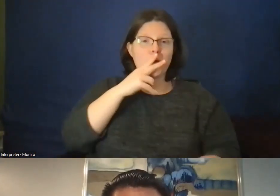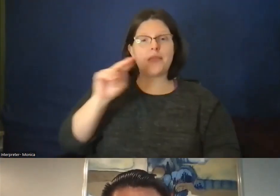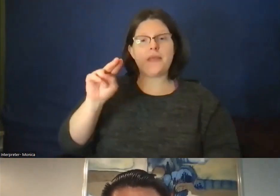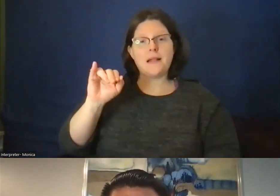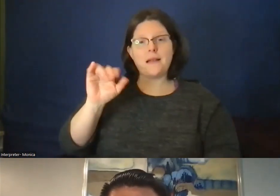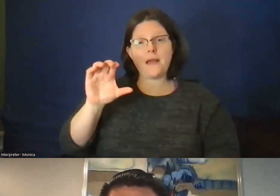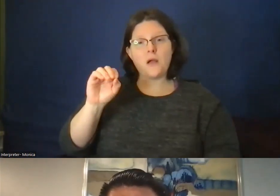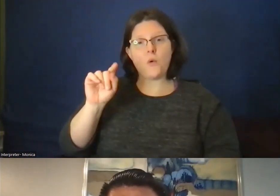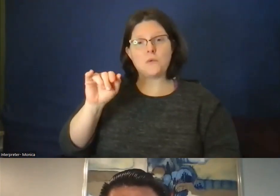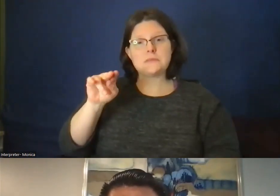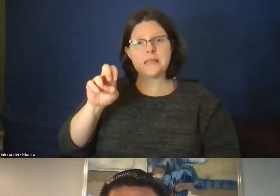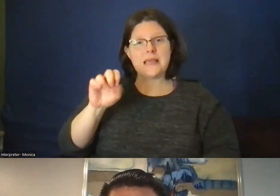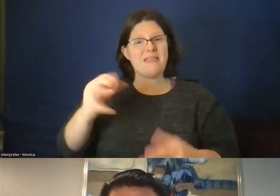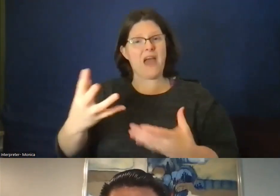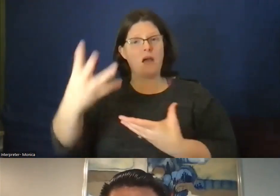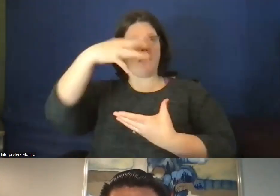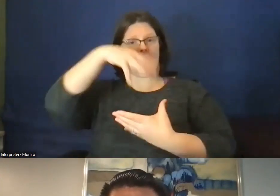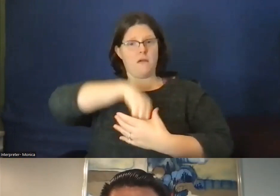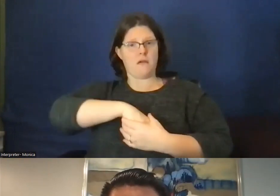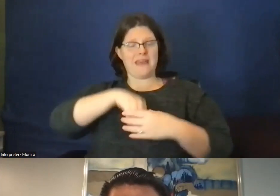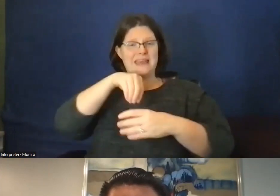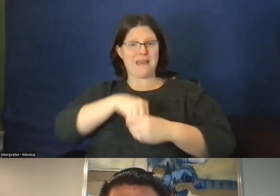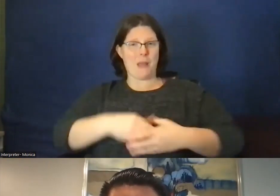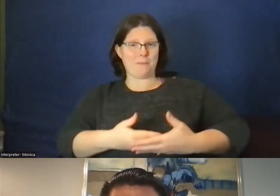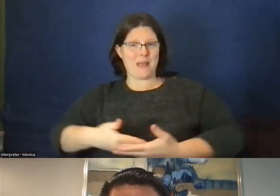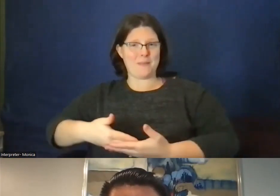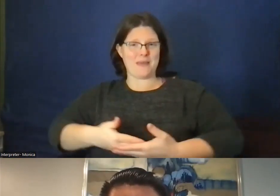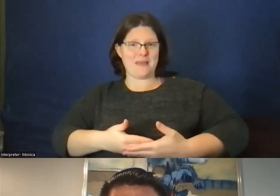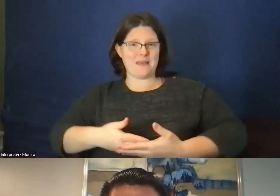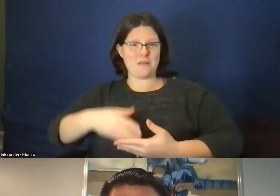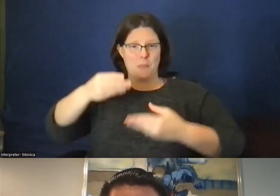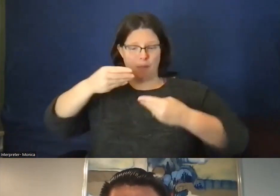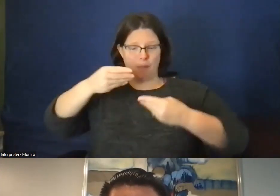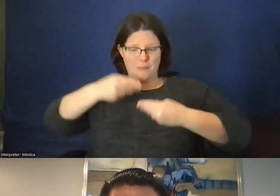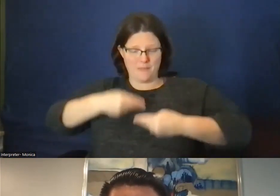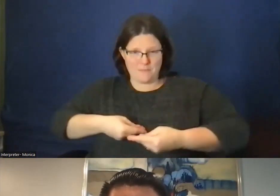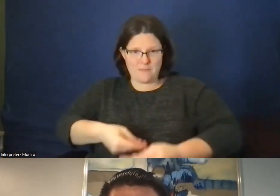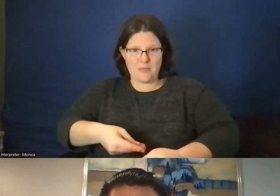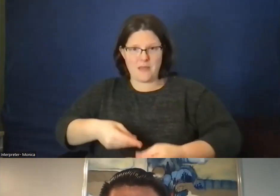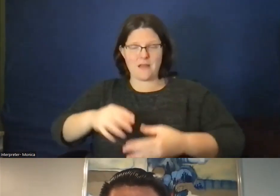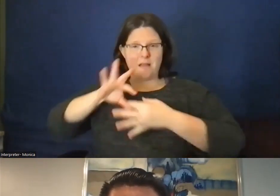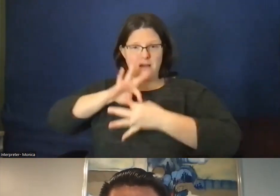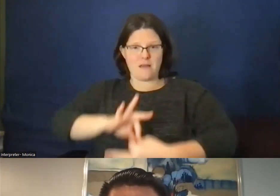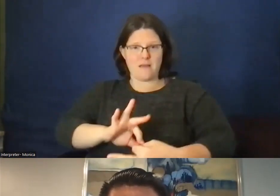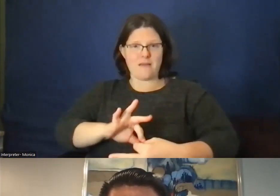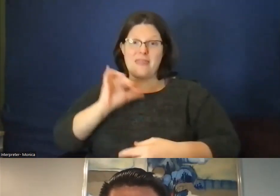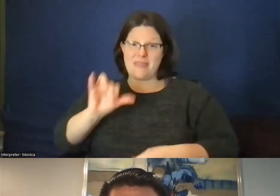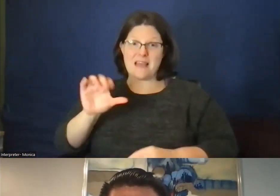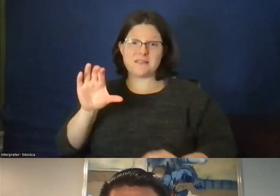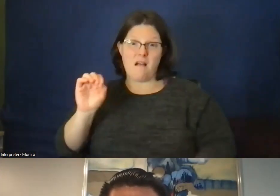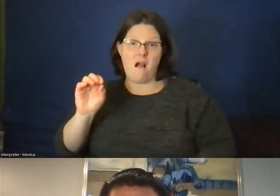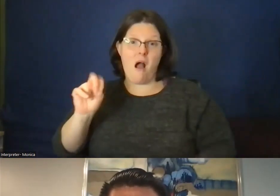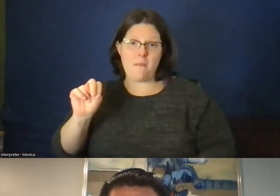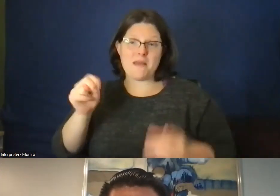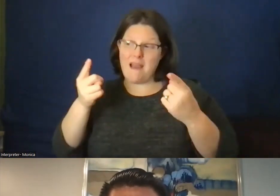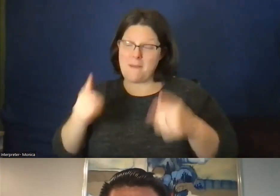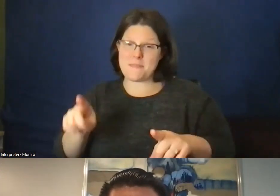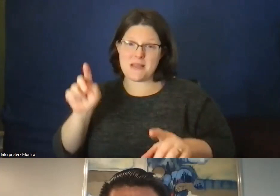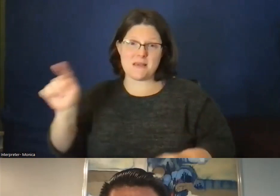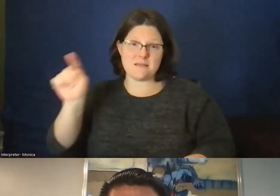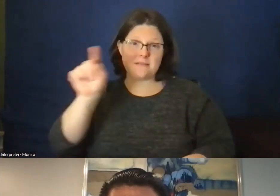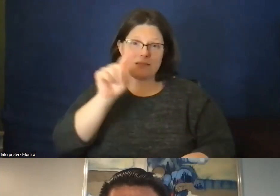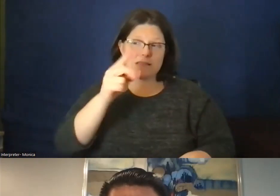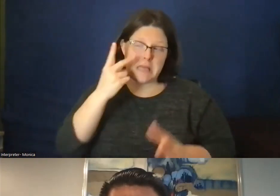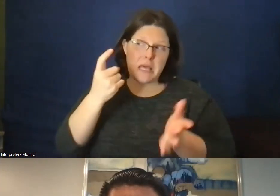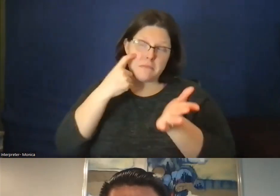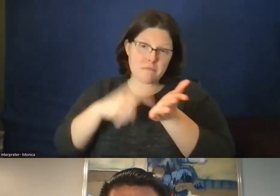They are going into the children because transgenerational effect. That is very common and it is happening more